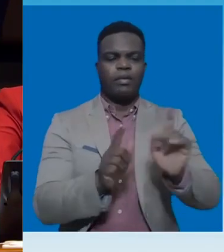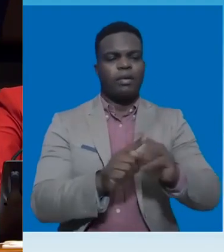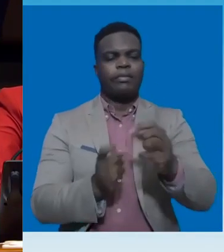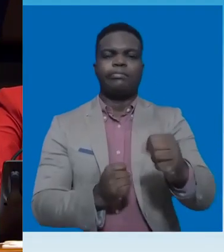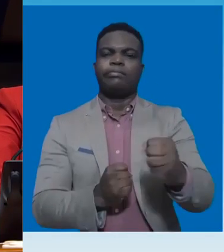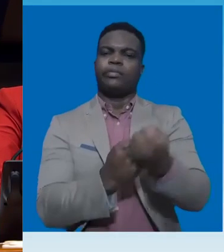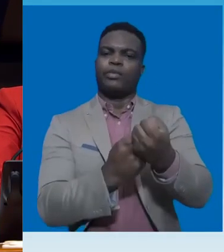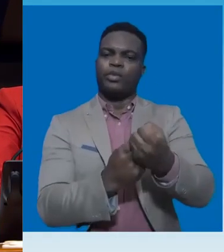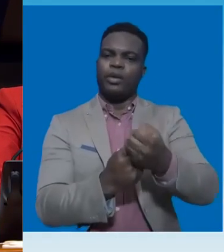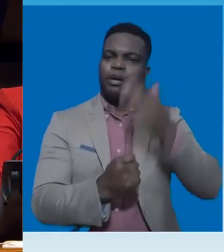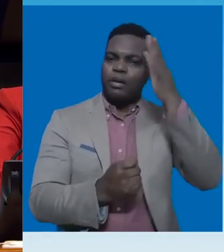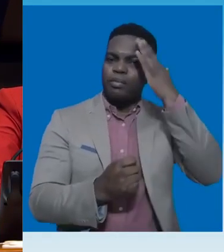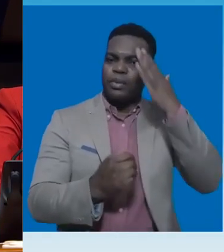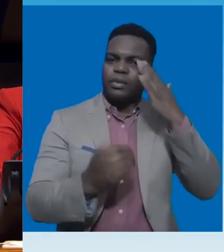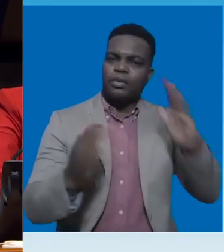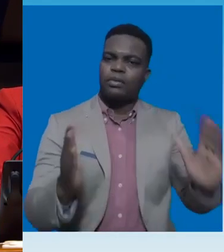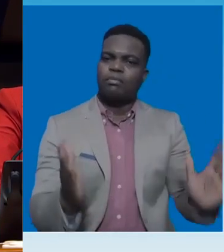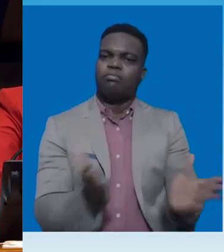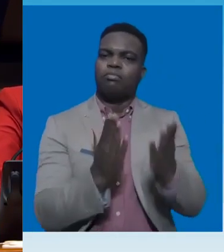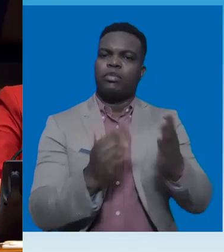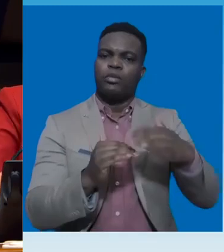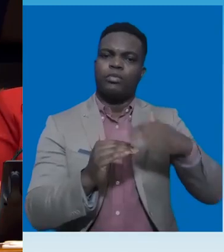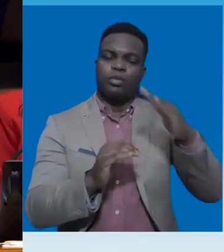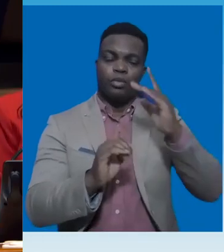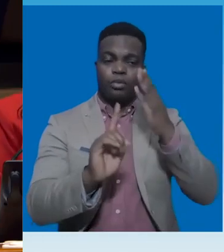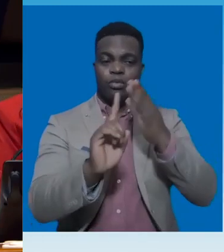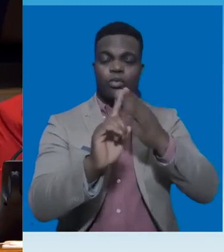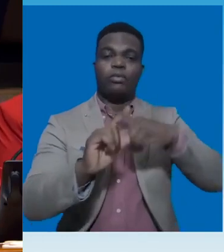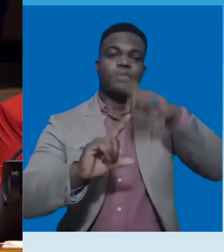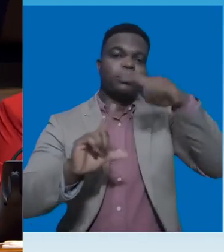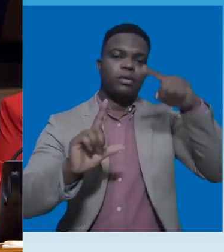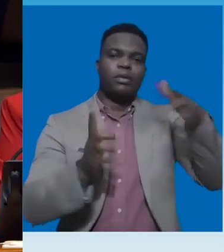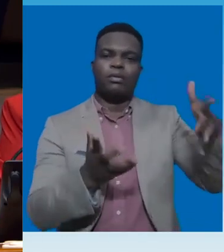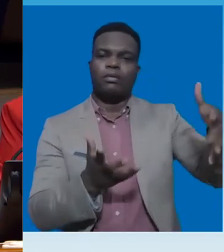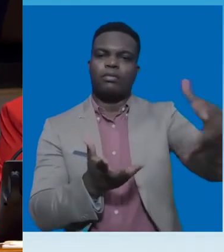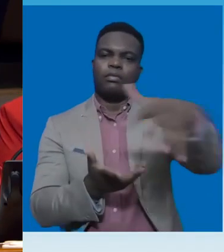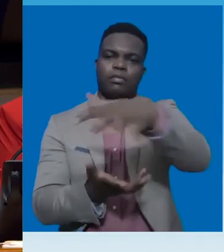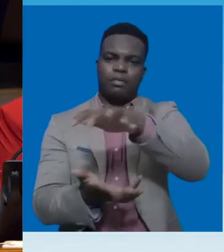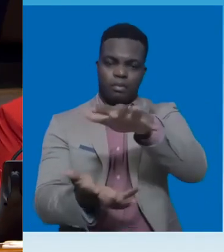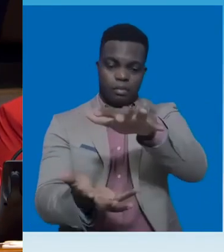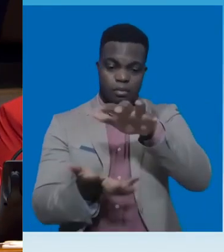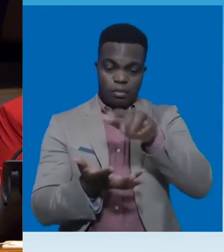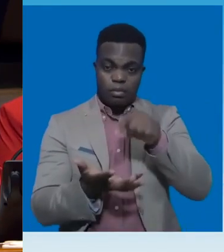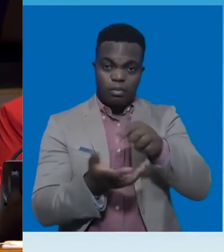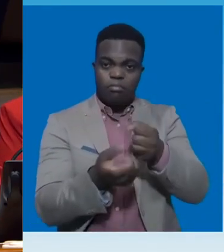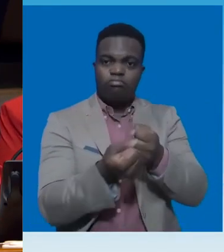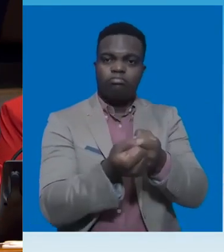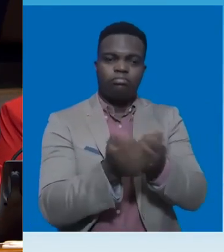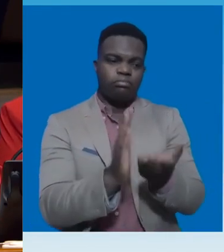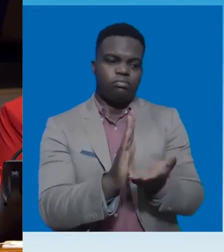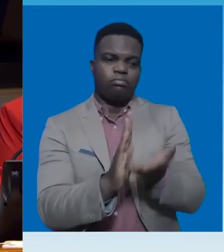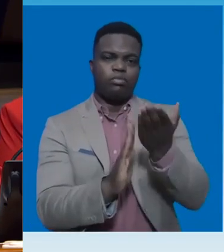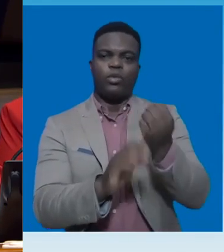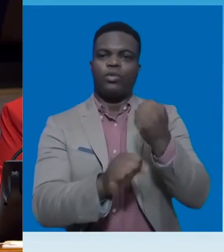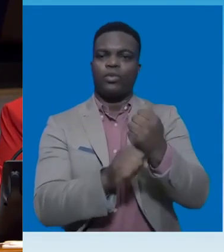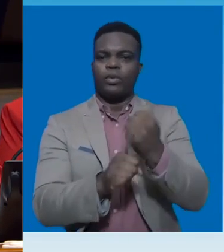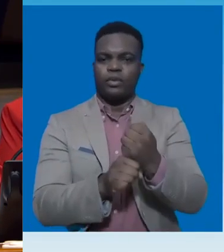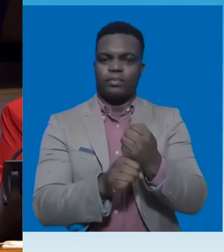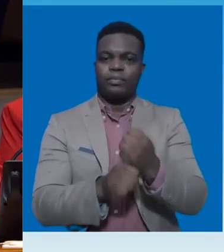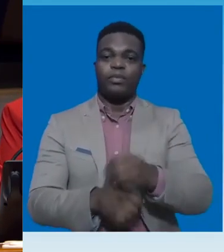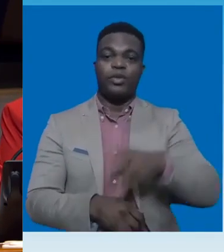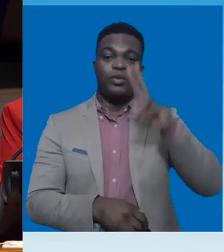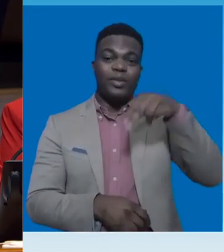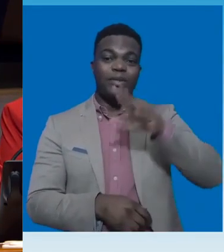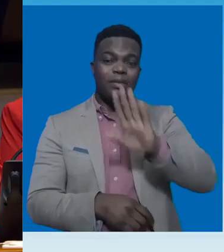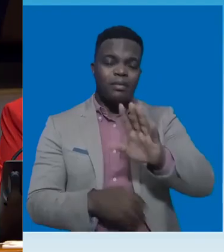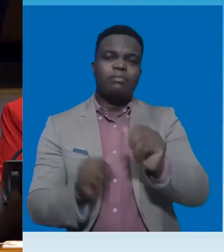necessary to advance disability inclusive development. The United Nations should further strengthen a culture of accessibility and ensure